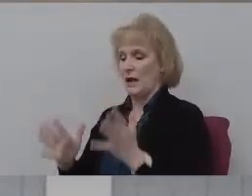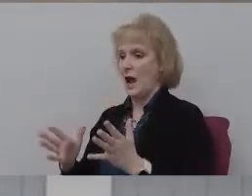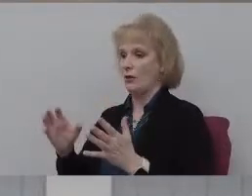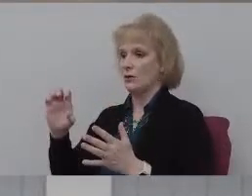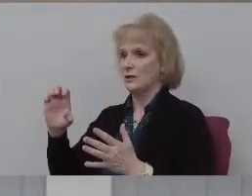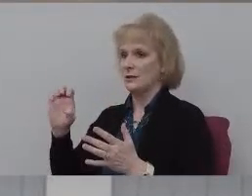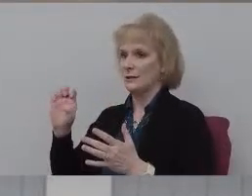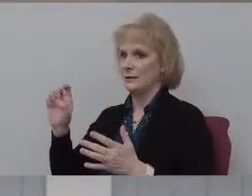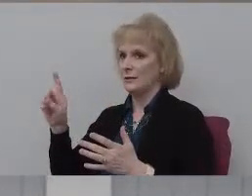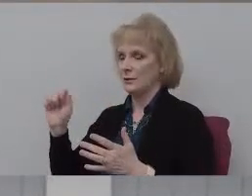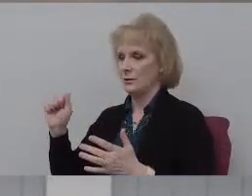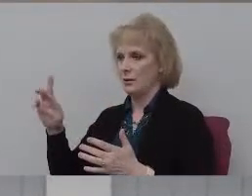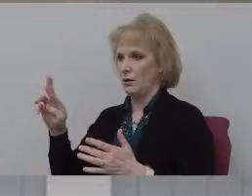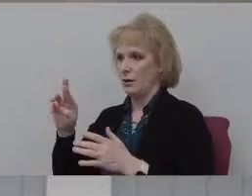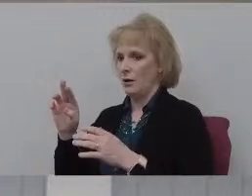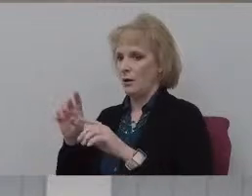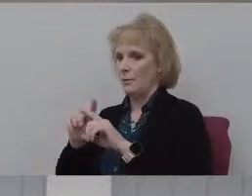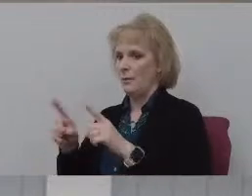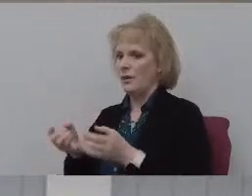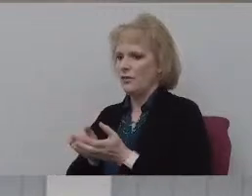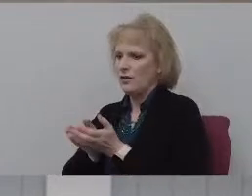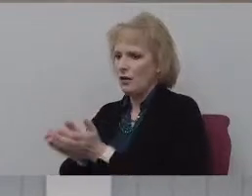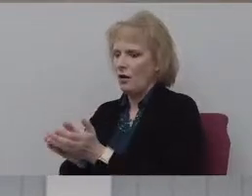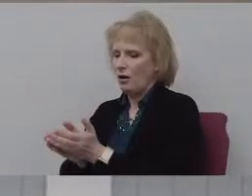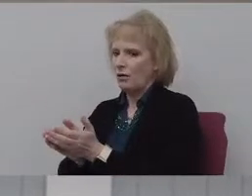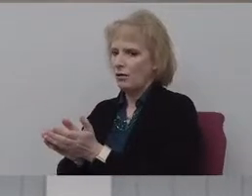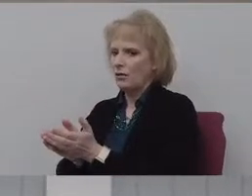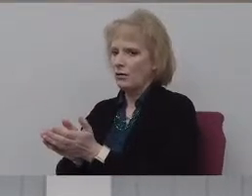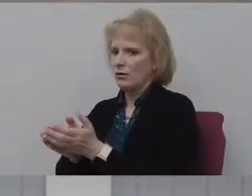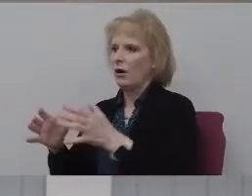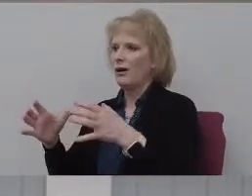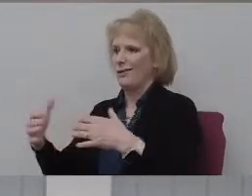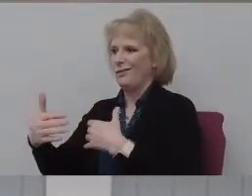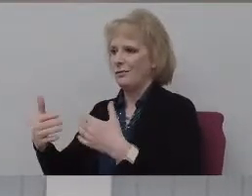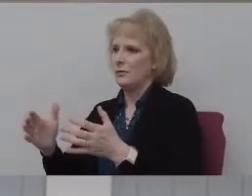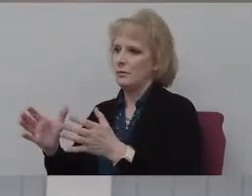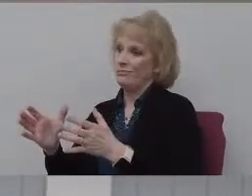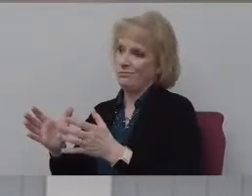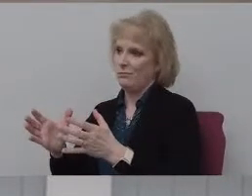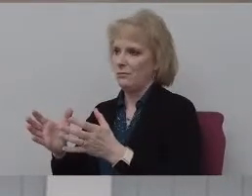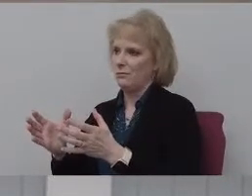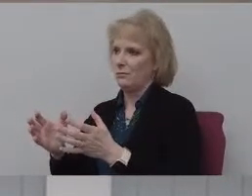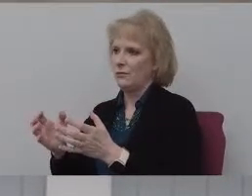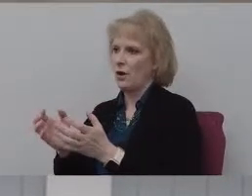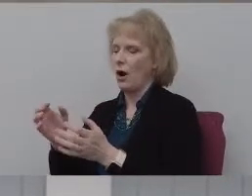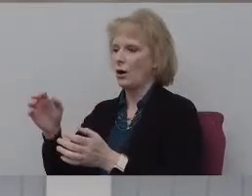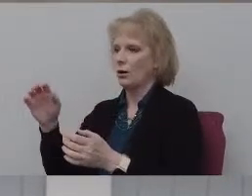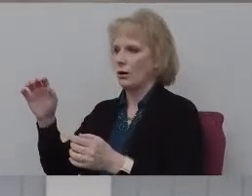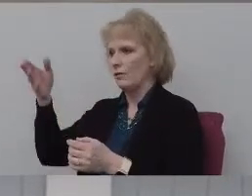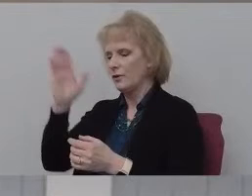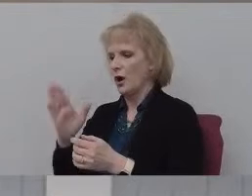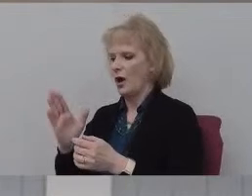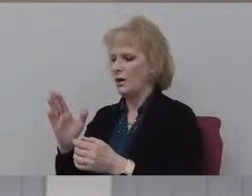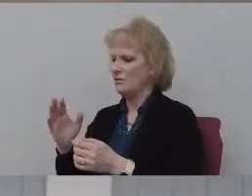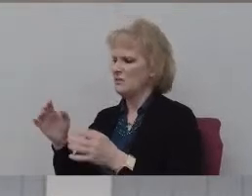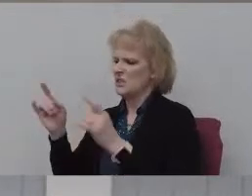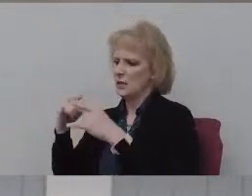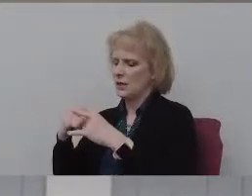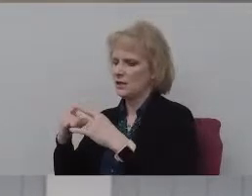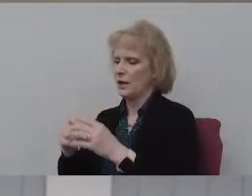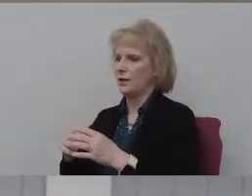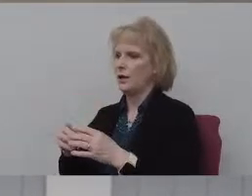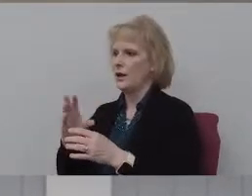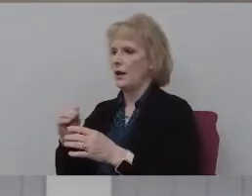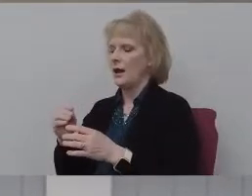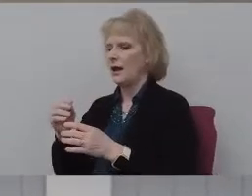cedar, but the ark of God dwelleth within curtains." And curtains being, you know, the walls of a tent. "Nathan said to the king, Go do all that